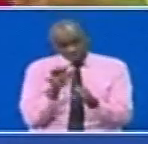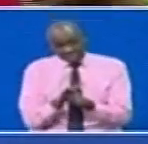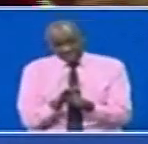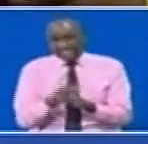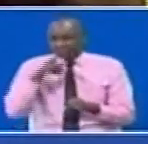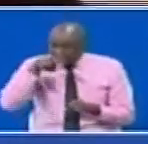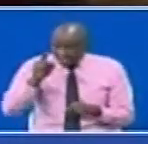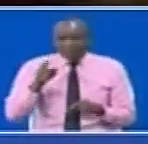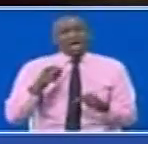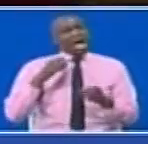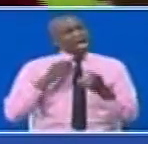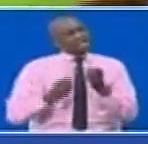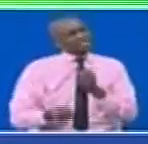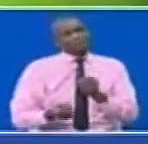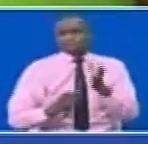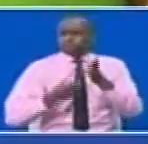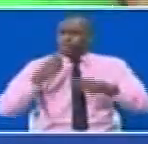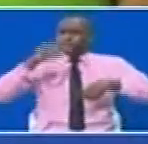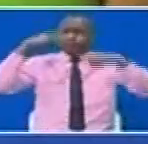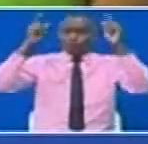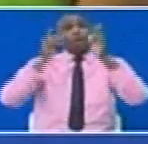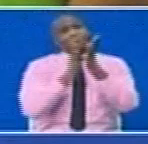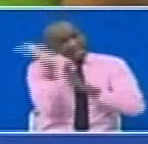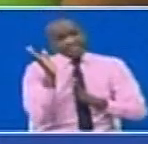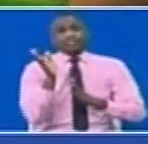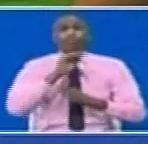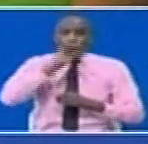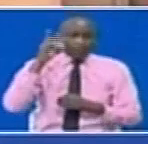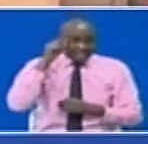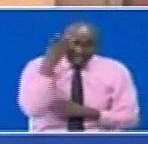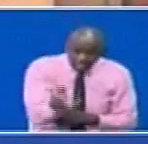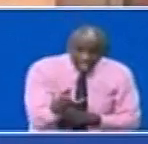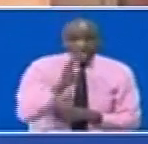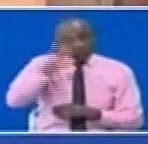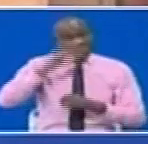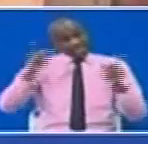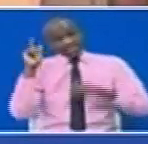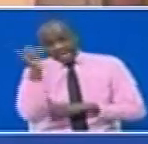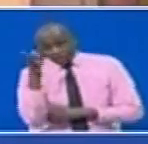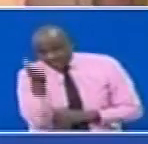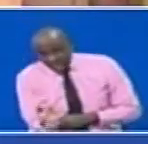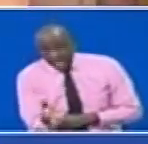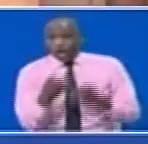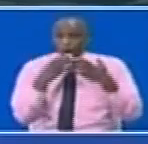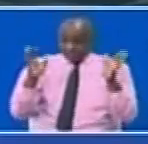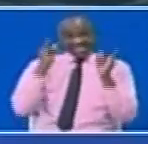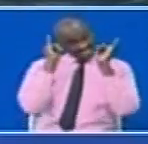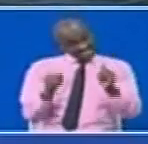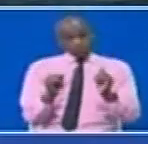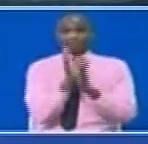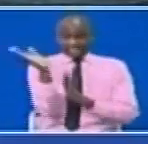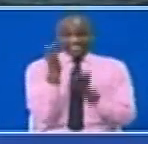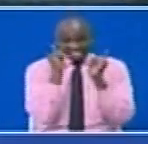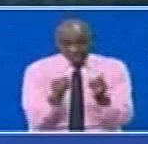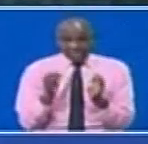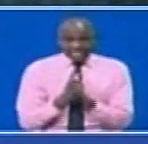expanded exponentially. He has 2 branches in Mombasa town, 1 in Westlands, Nairobi, and today opens the door to his newest branch